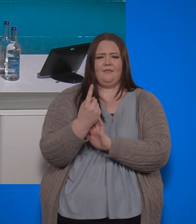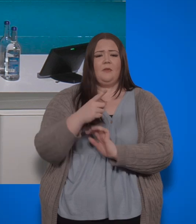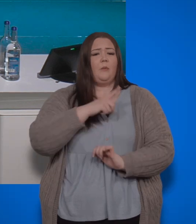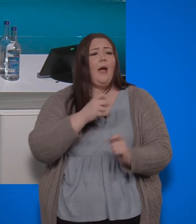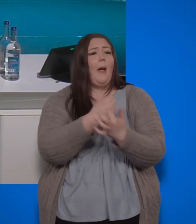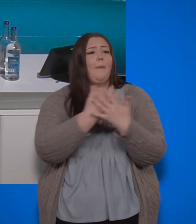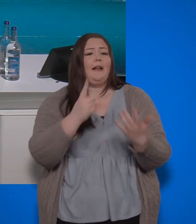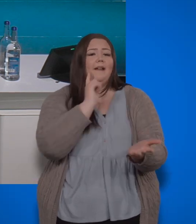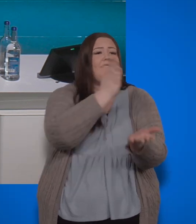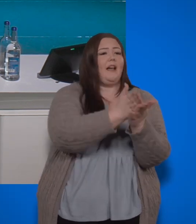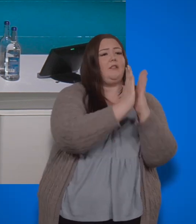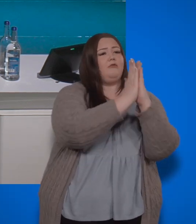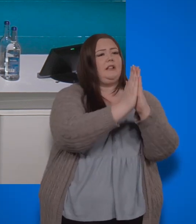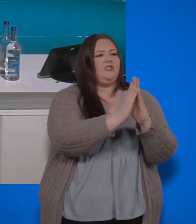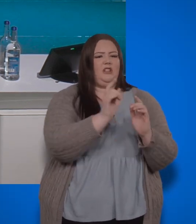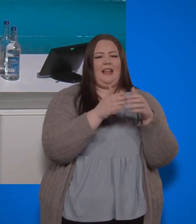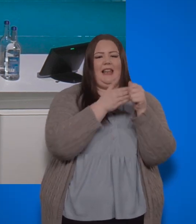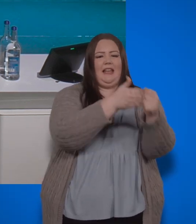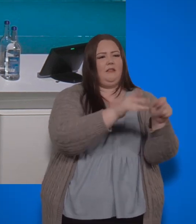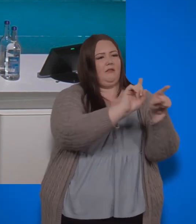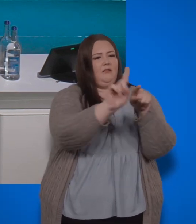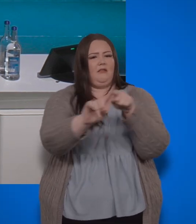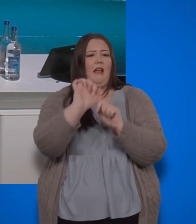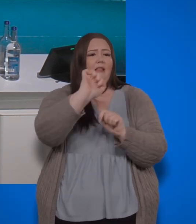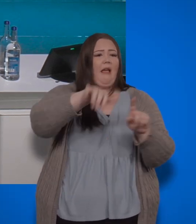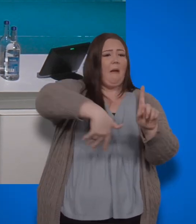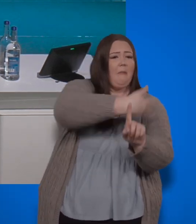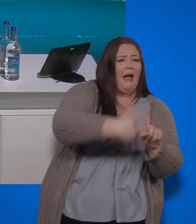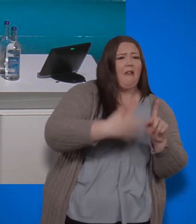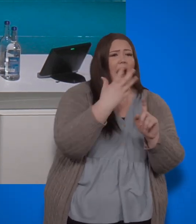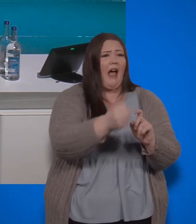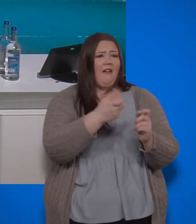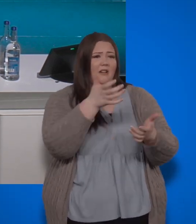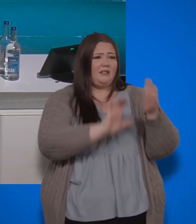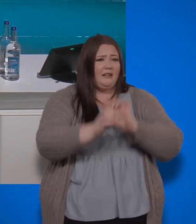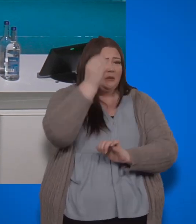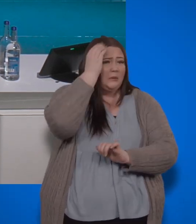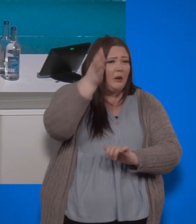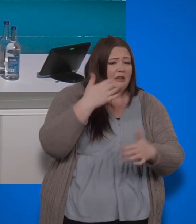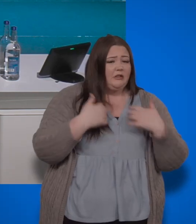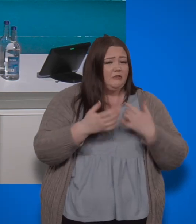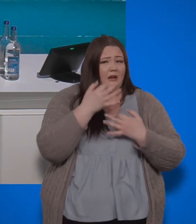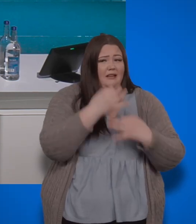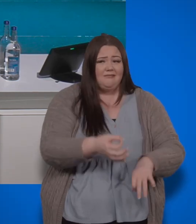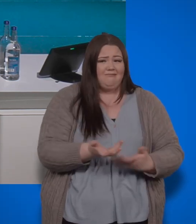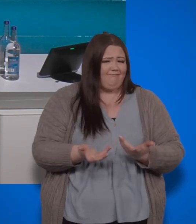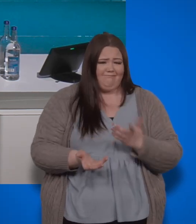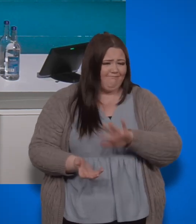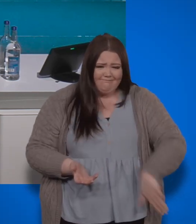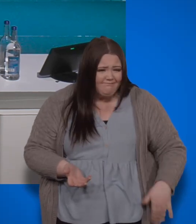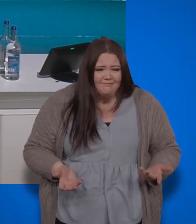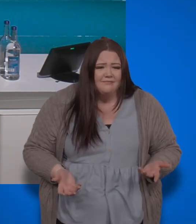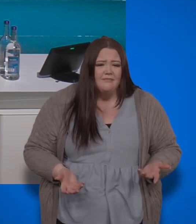there's a huge problem because so many faith leaders have very little scientific background, knowledge, even